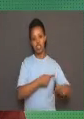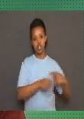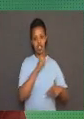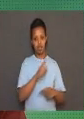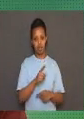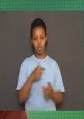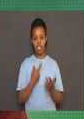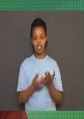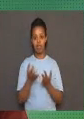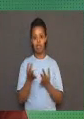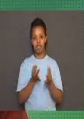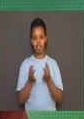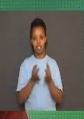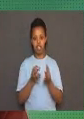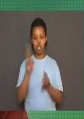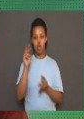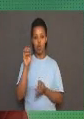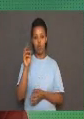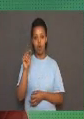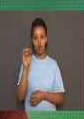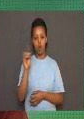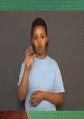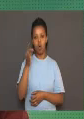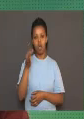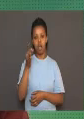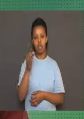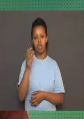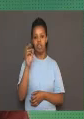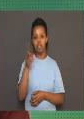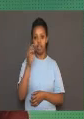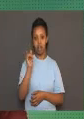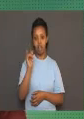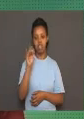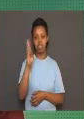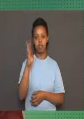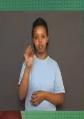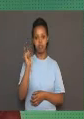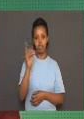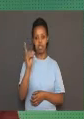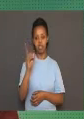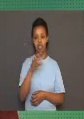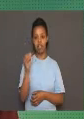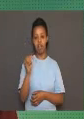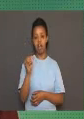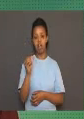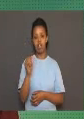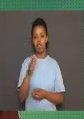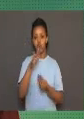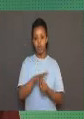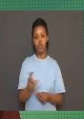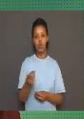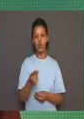the definition of a monohybrid cross, and how dominant genes affect